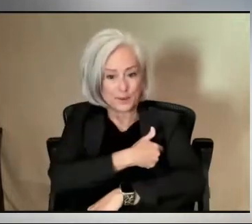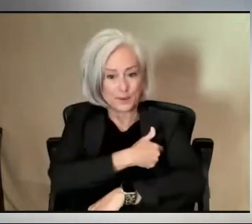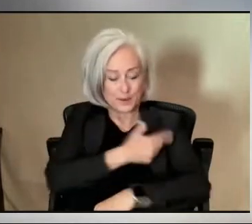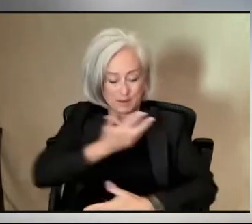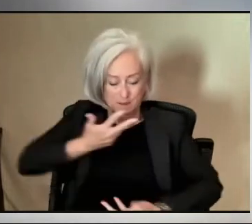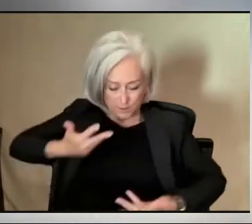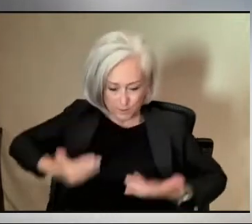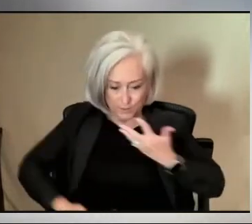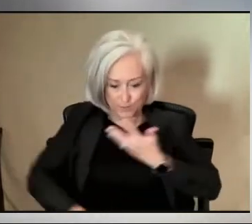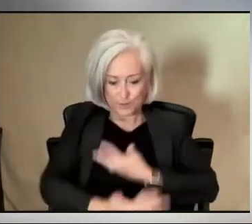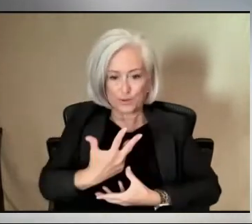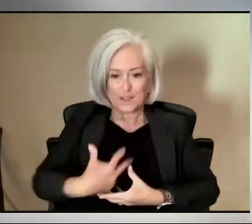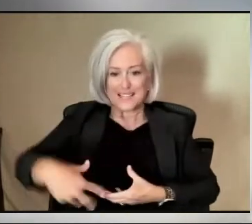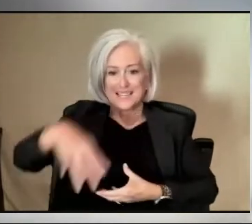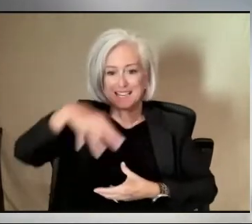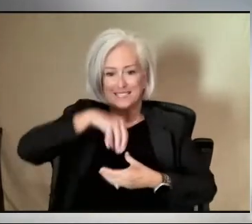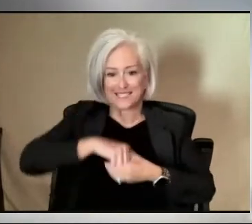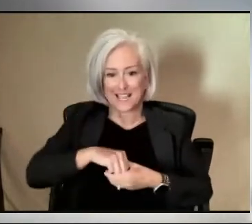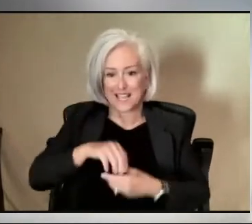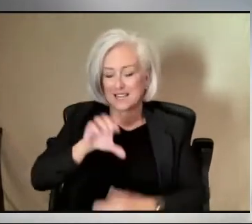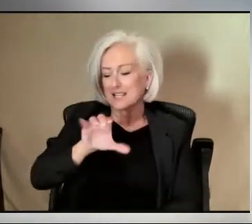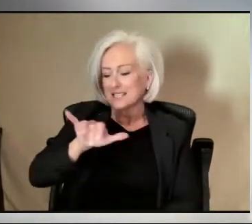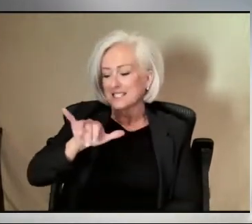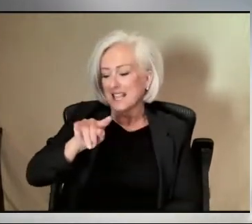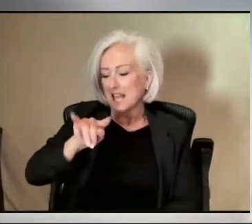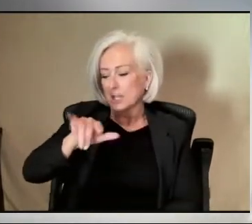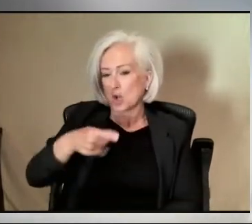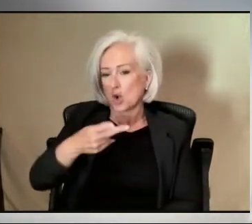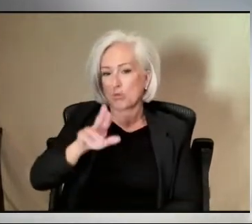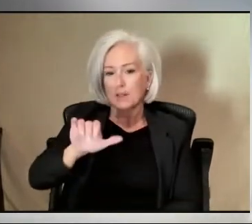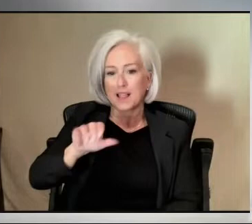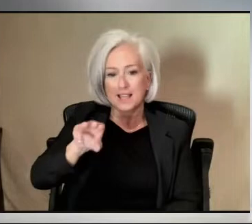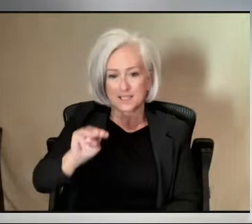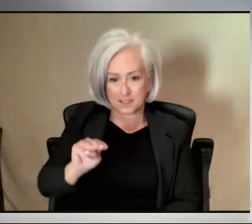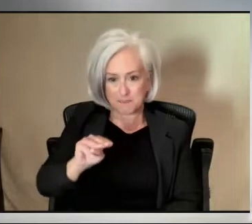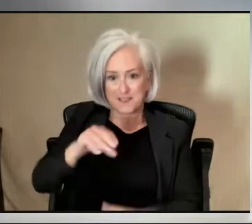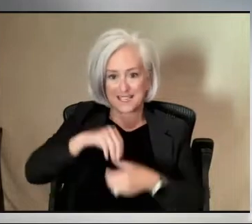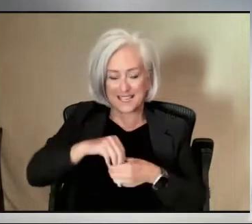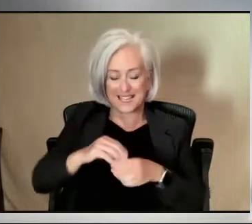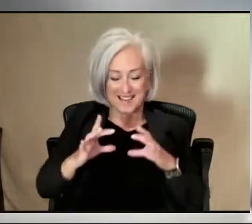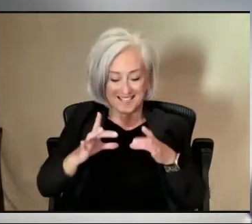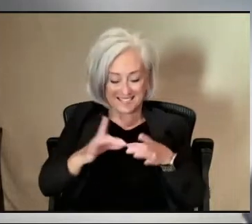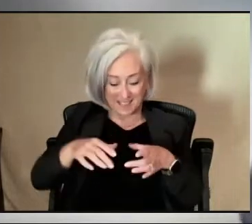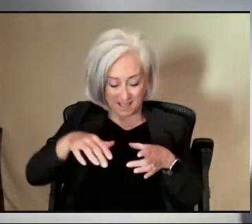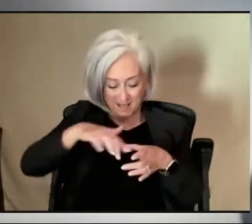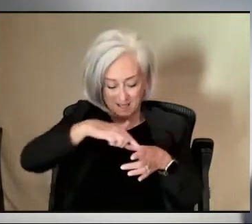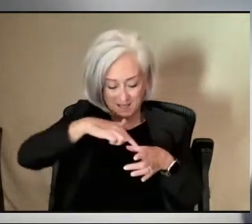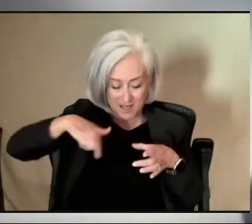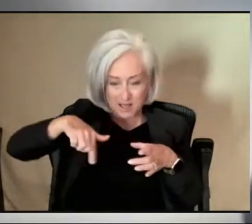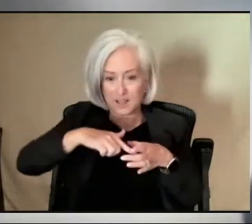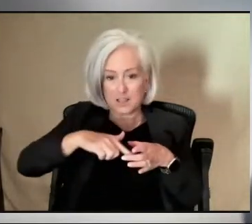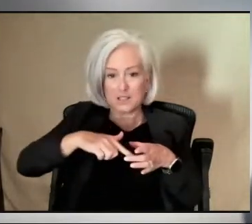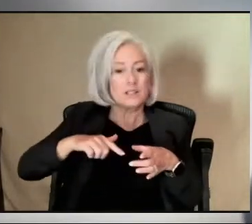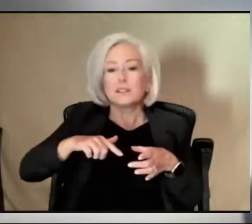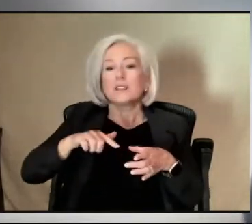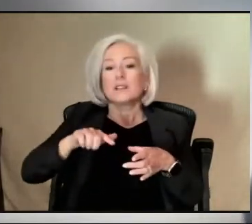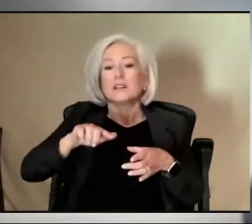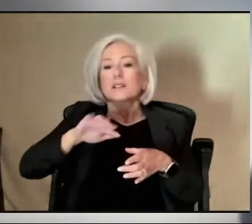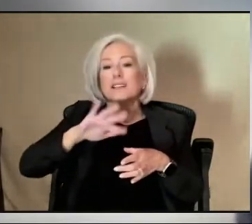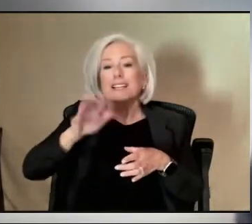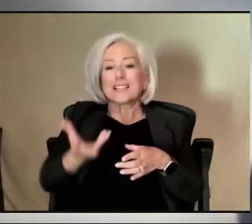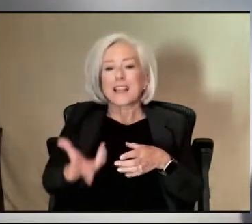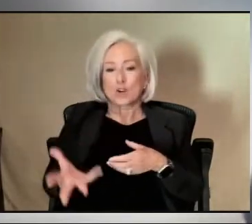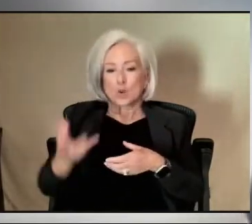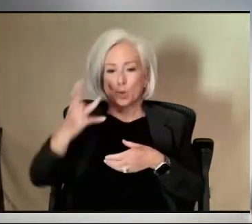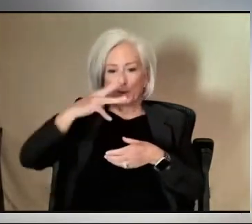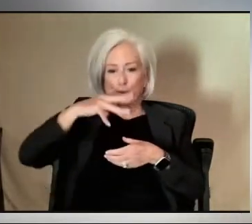the nucleus of the cell. So it never enters that portion of the cell that contains our own genetic